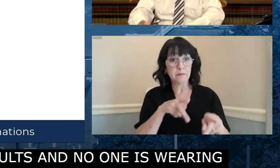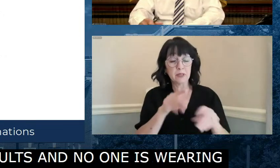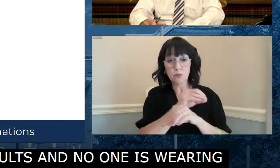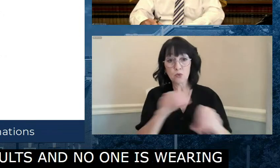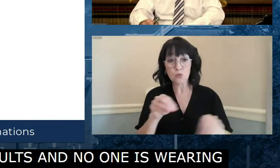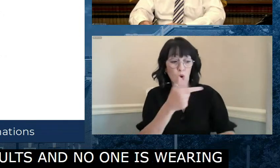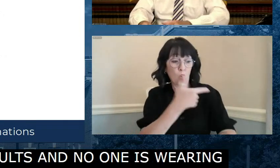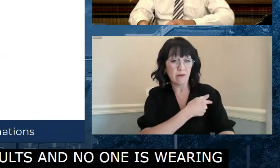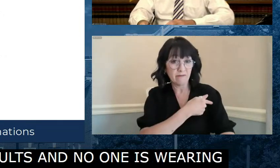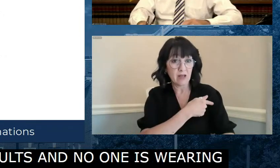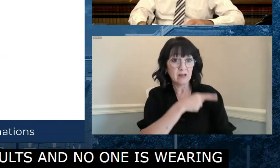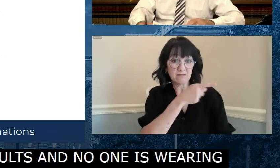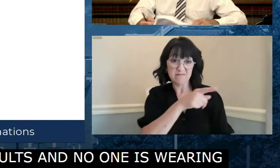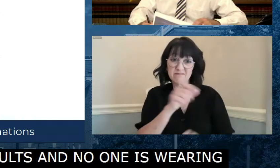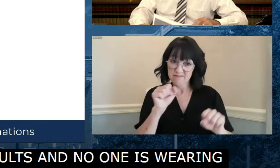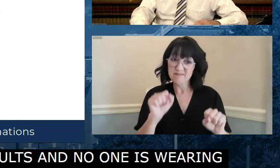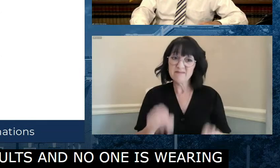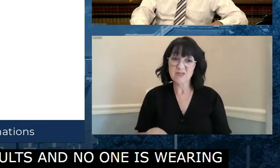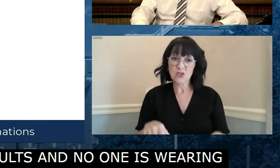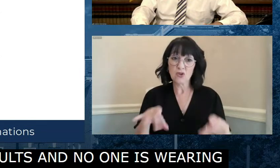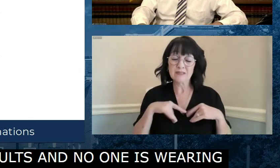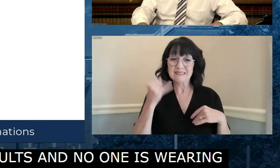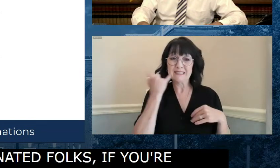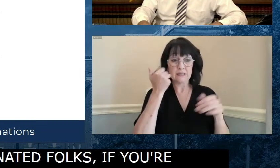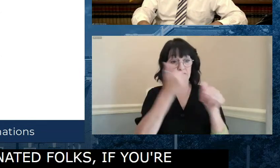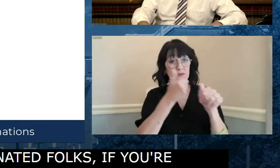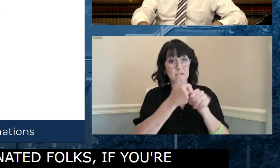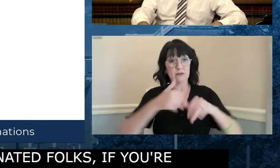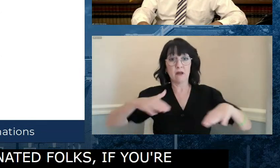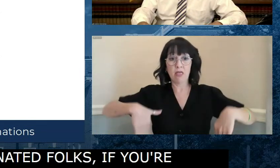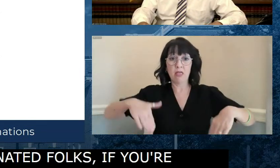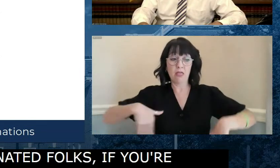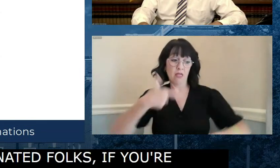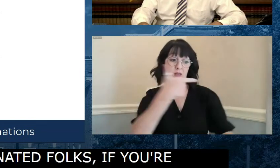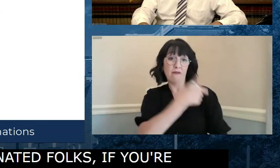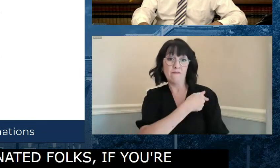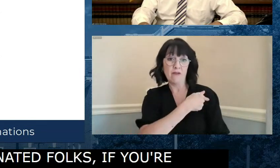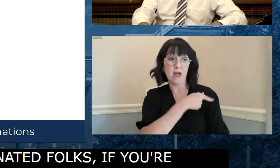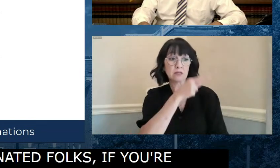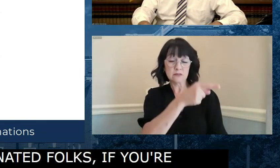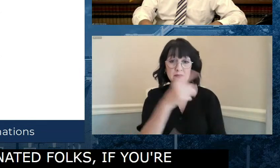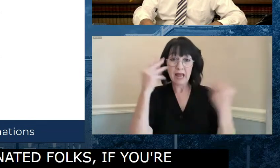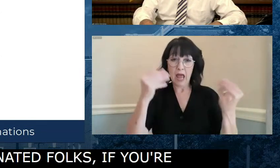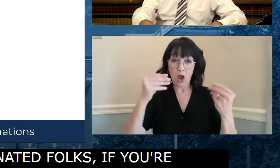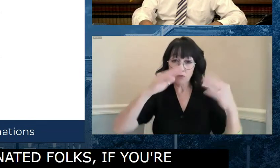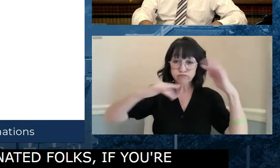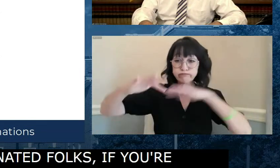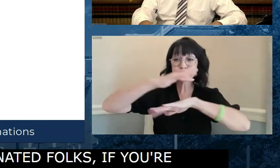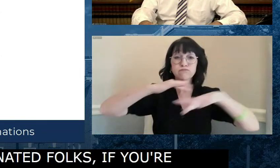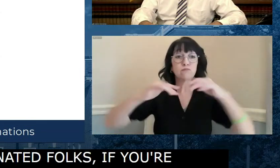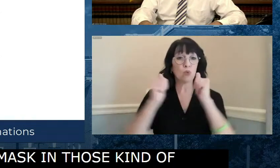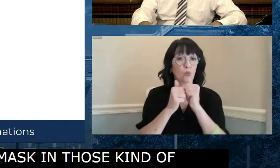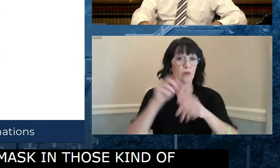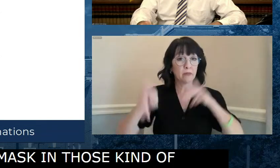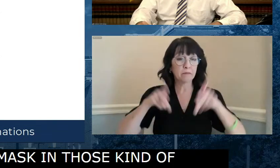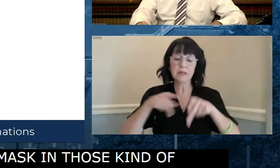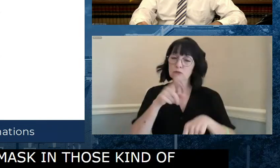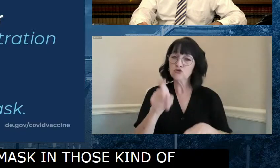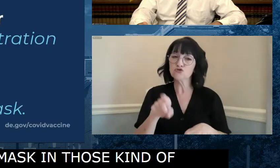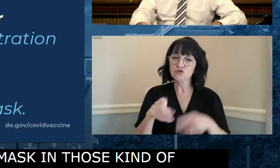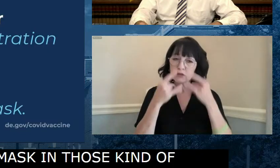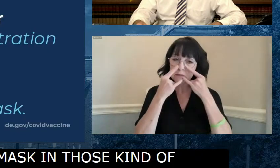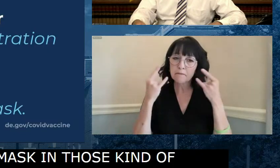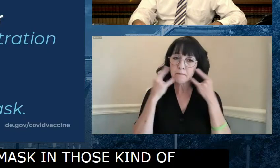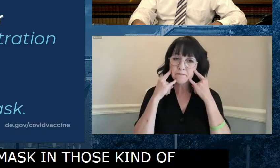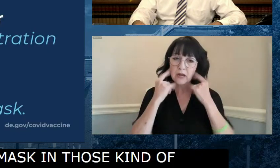you're unvaccinated, you should be wearing a mask in those kinds of environments. So we did lift the state of emergency as of today, July the